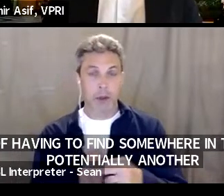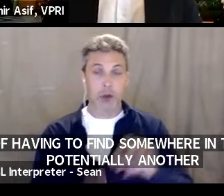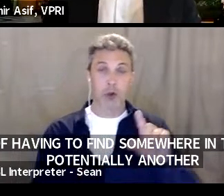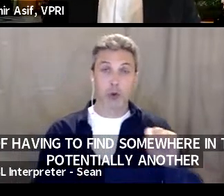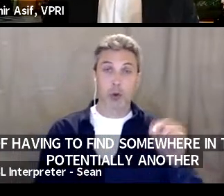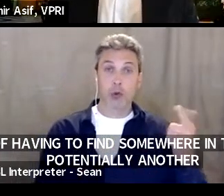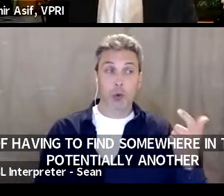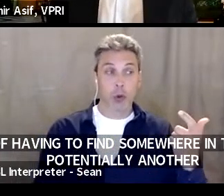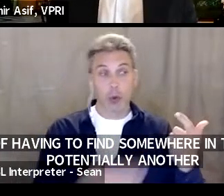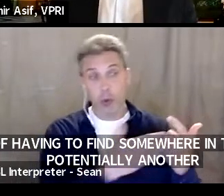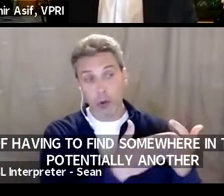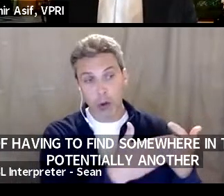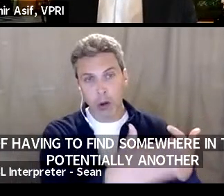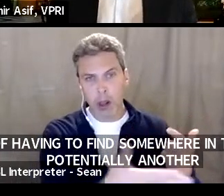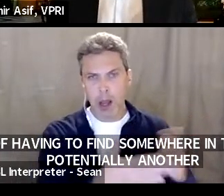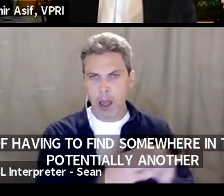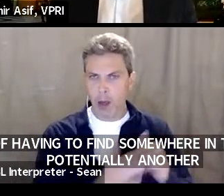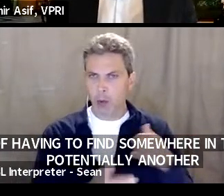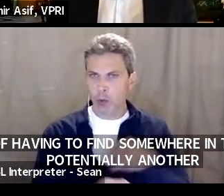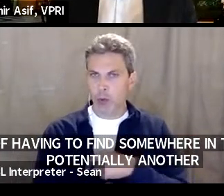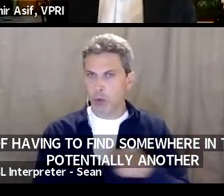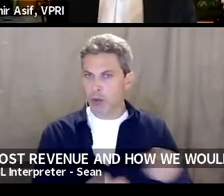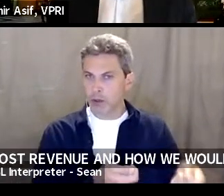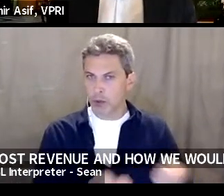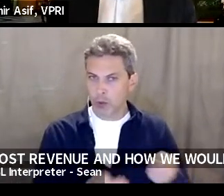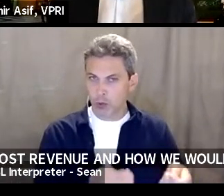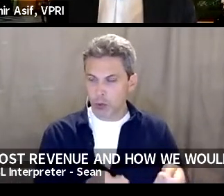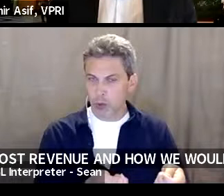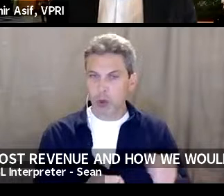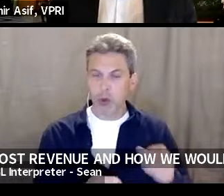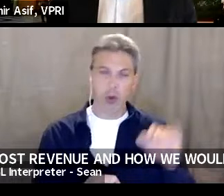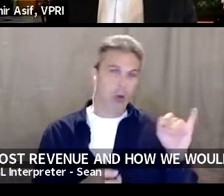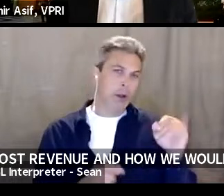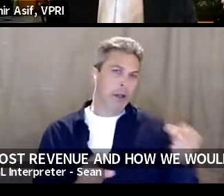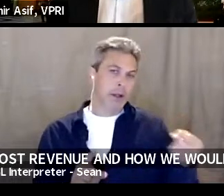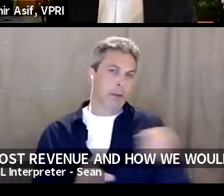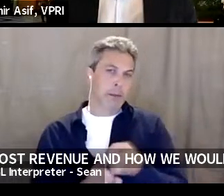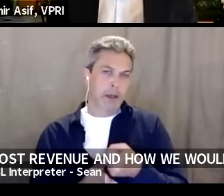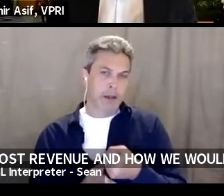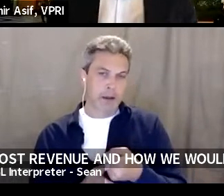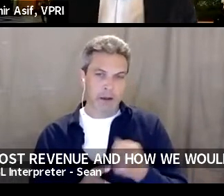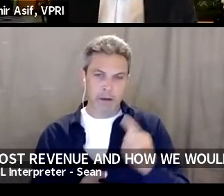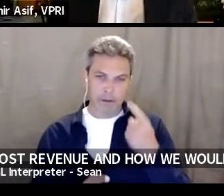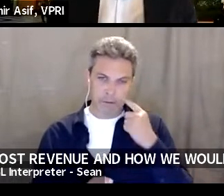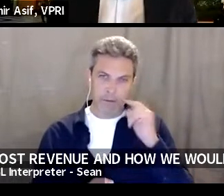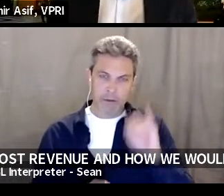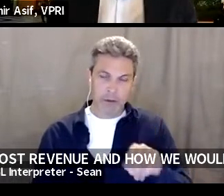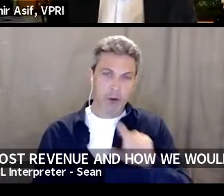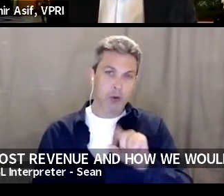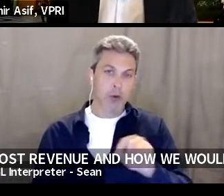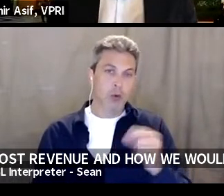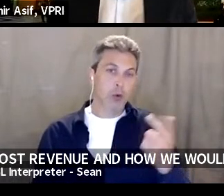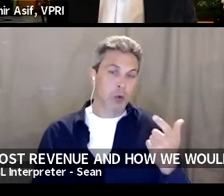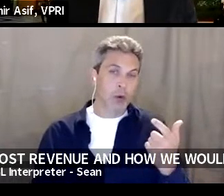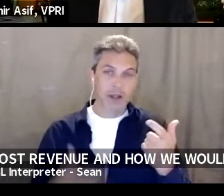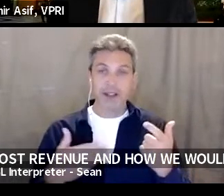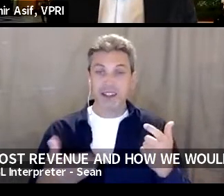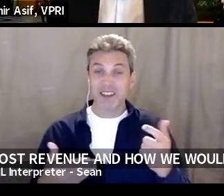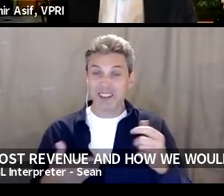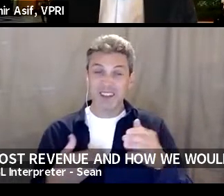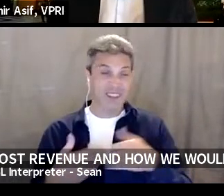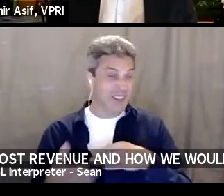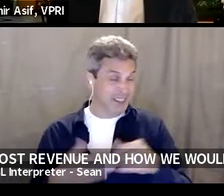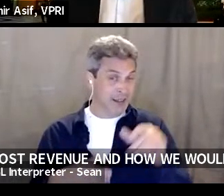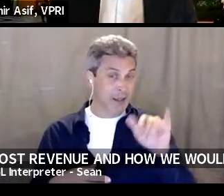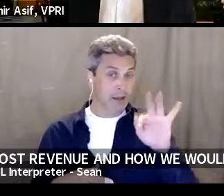and the potential flow-through impact of having a smaller enrollment base for 2021. Even if there is strong